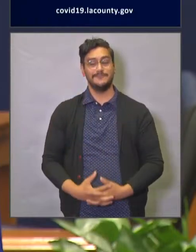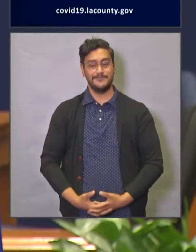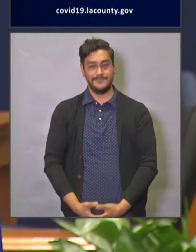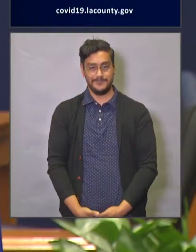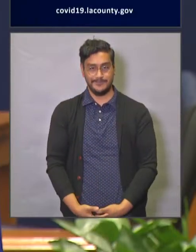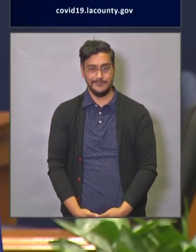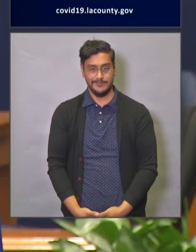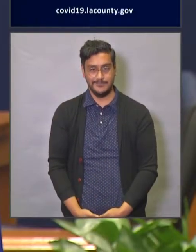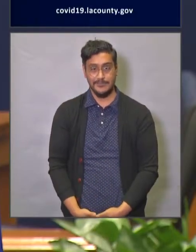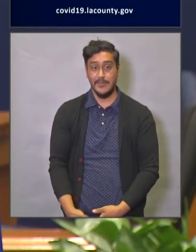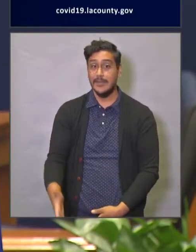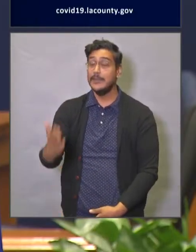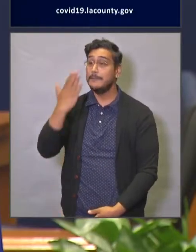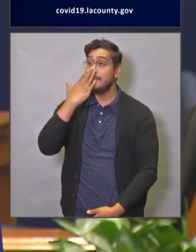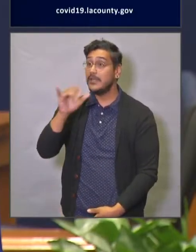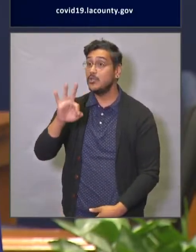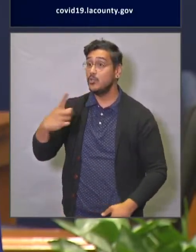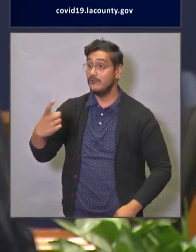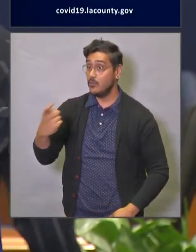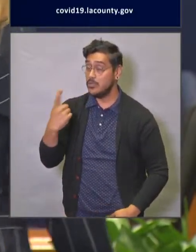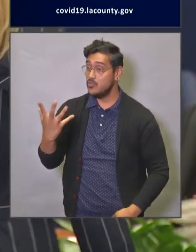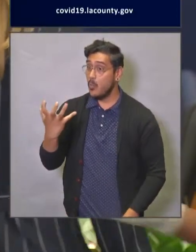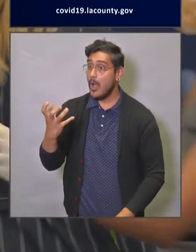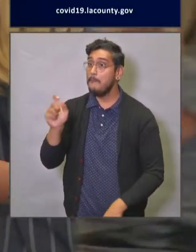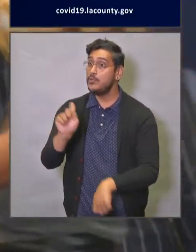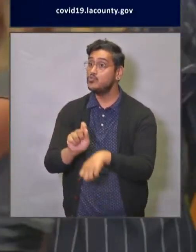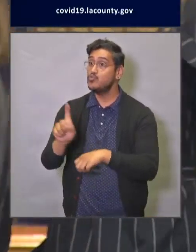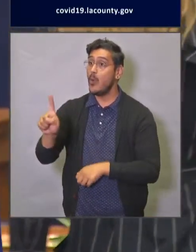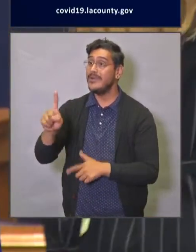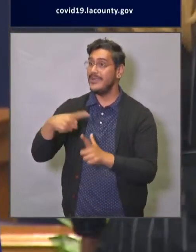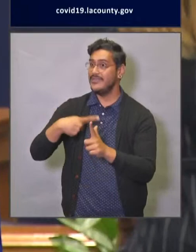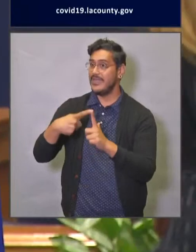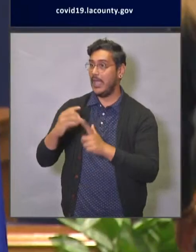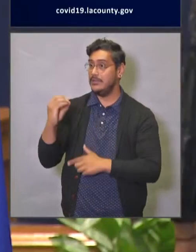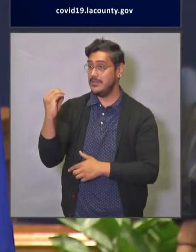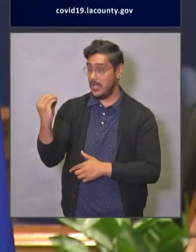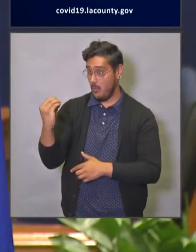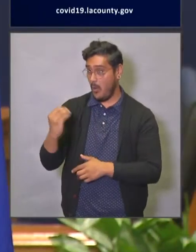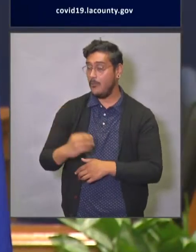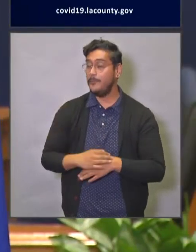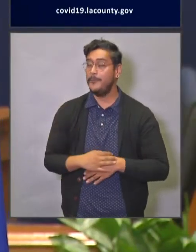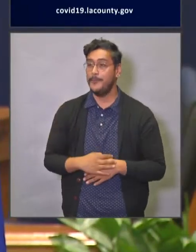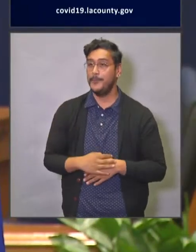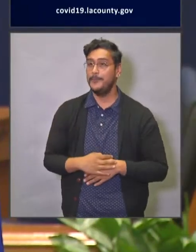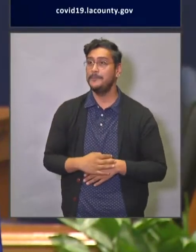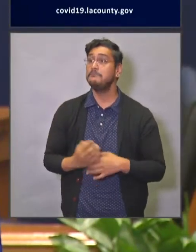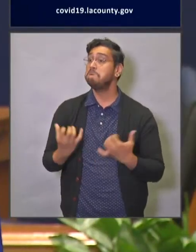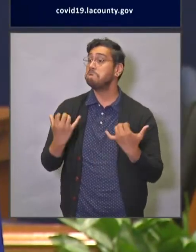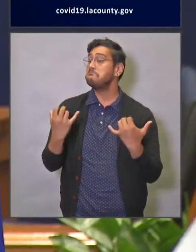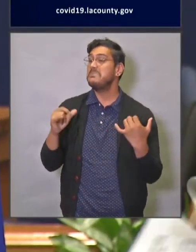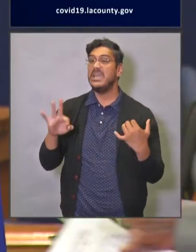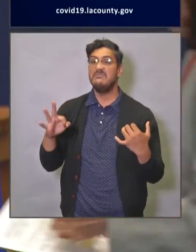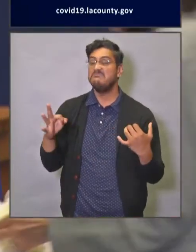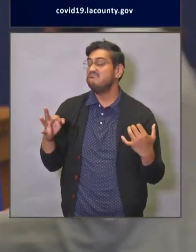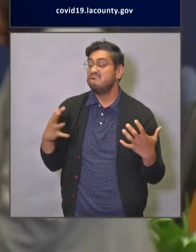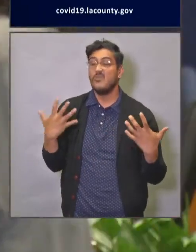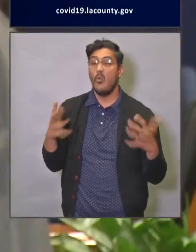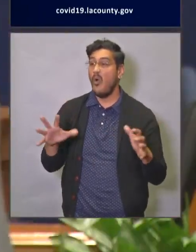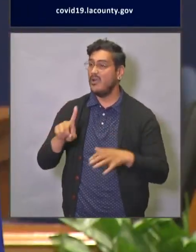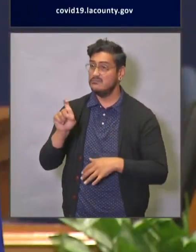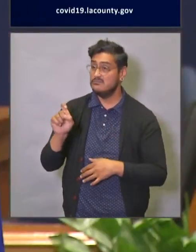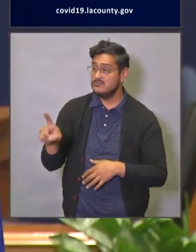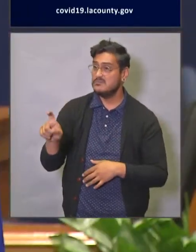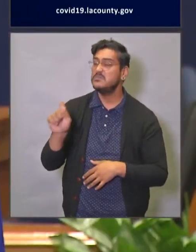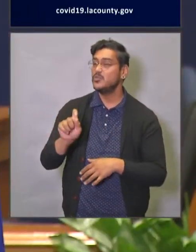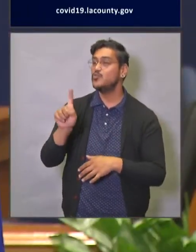Thank you, ladies and gentlemen. If you wish to ask a question, please press 1, then 0 on your telephone keypad. You may withdraw your question at any time by repeating